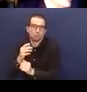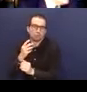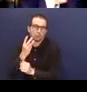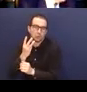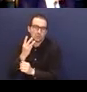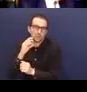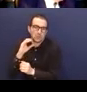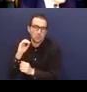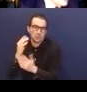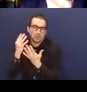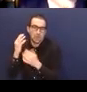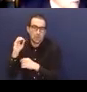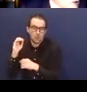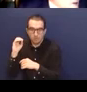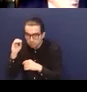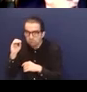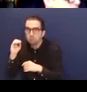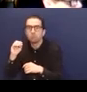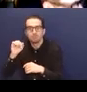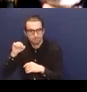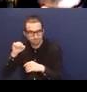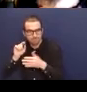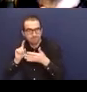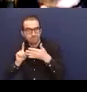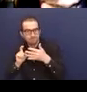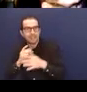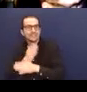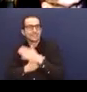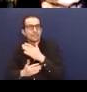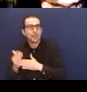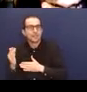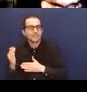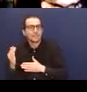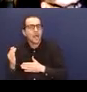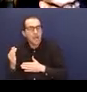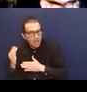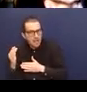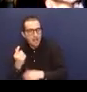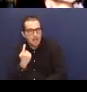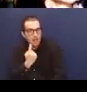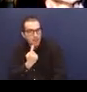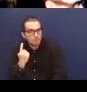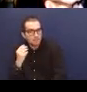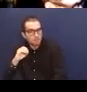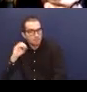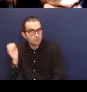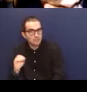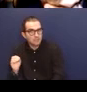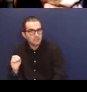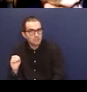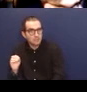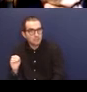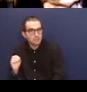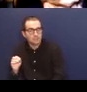because once adjusted following a sample of in-depth interviews, the level of inclusion for disability